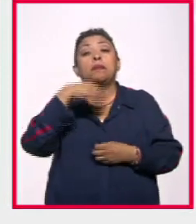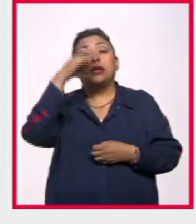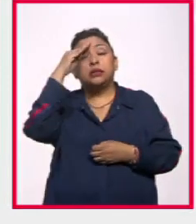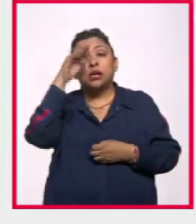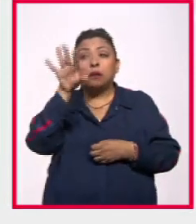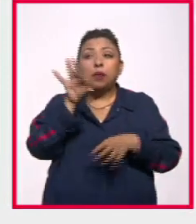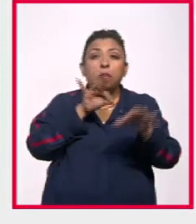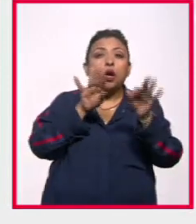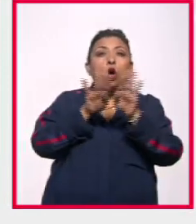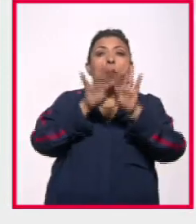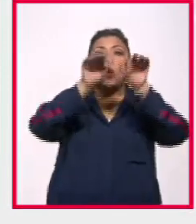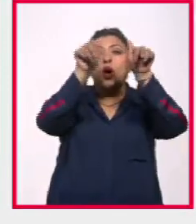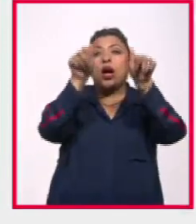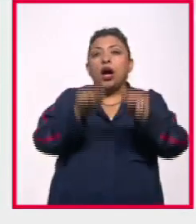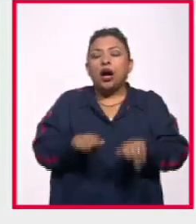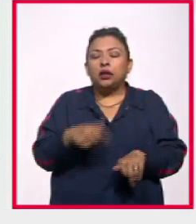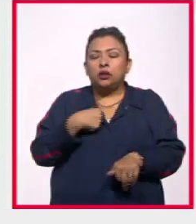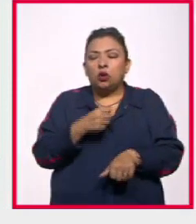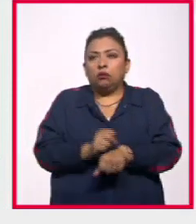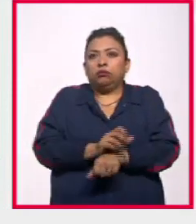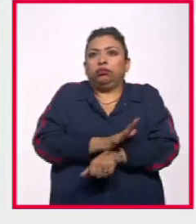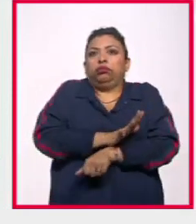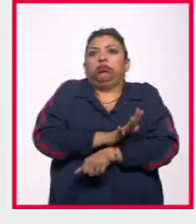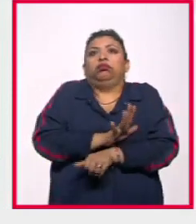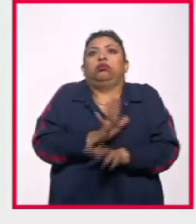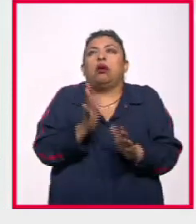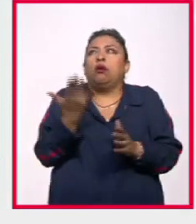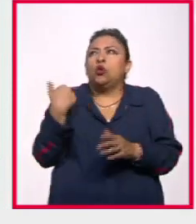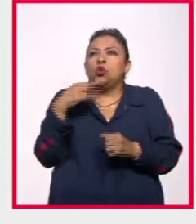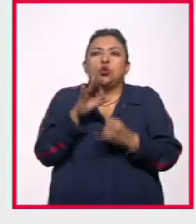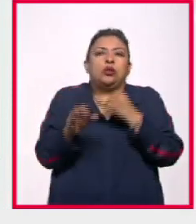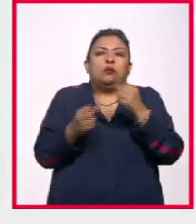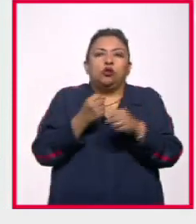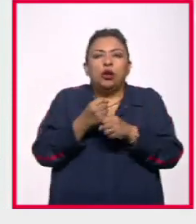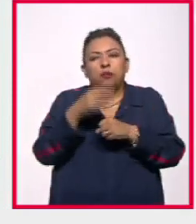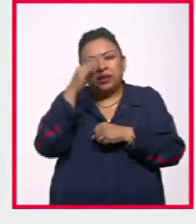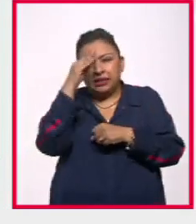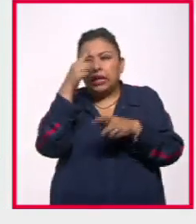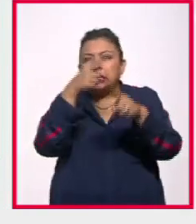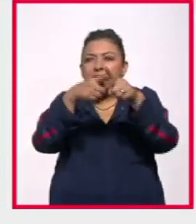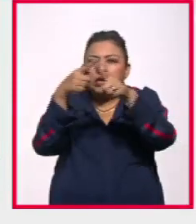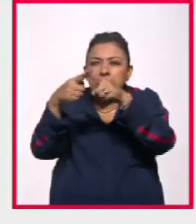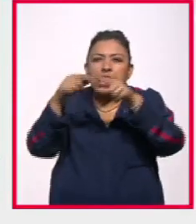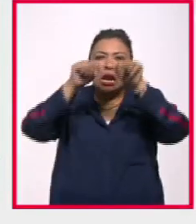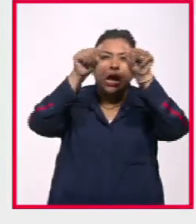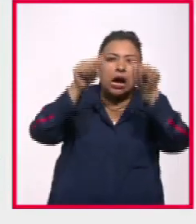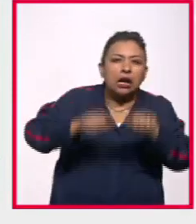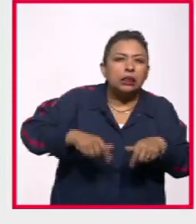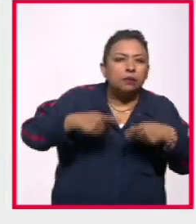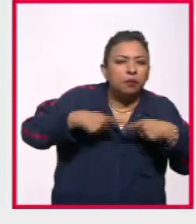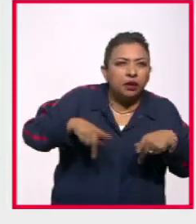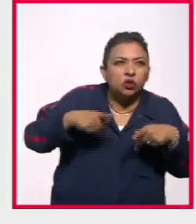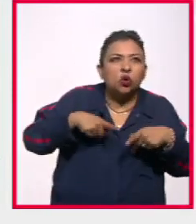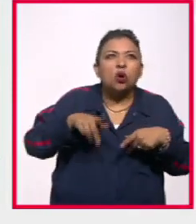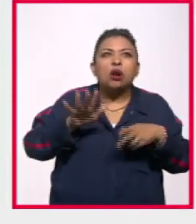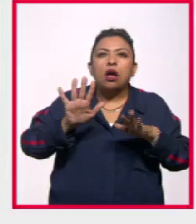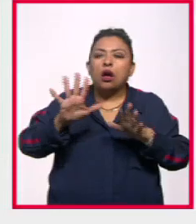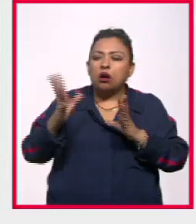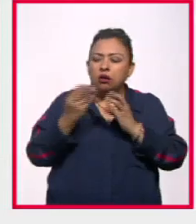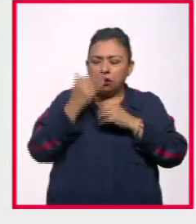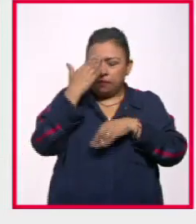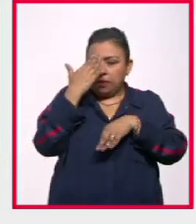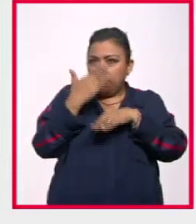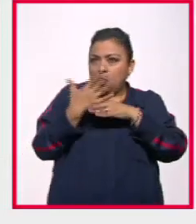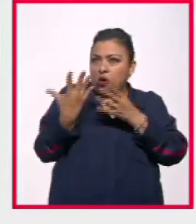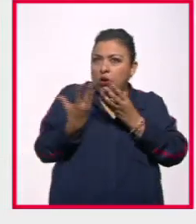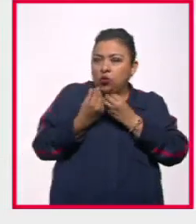artworks that really have moved me in the last few years, that artists whose work has stayed with me over the years. Some are